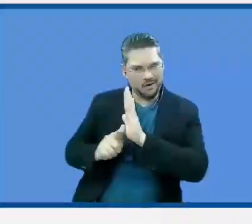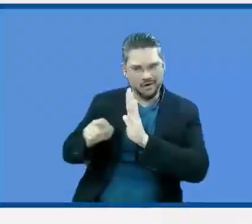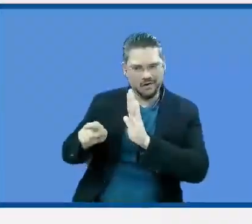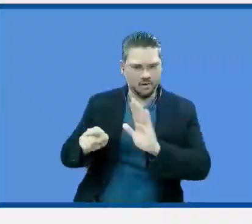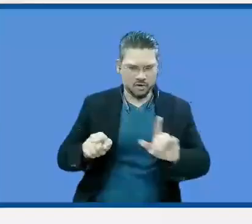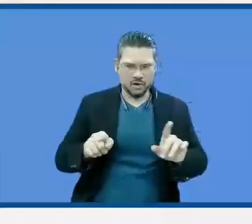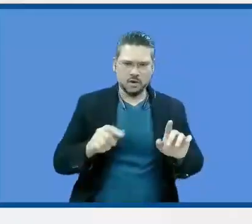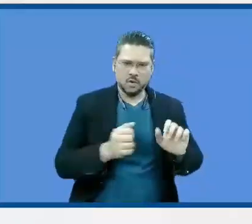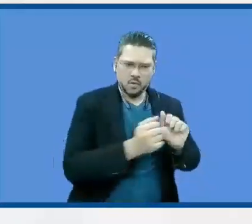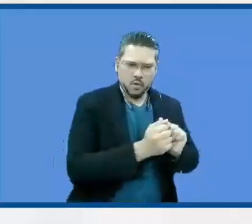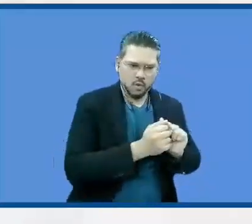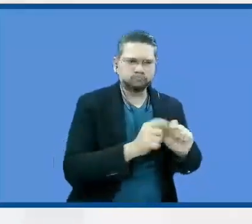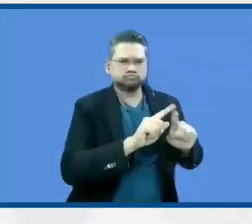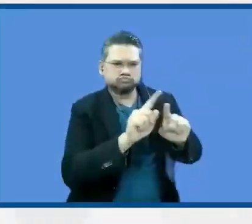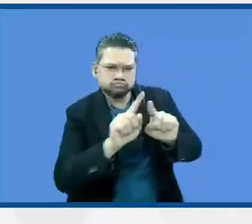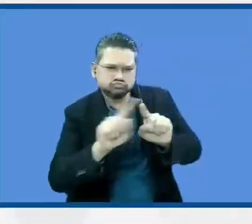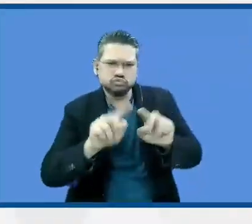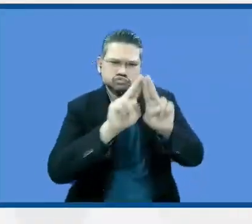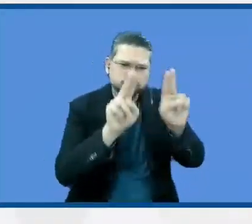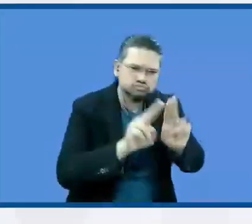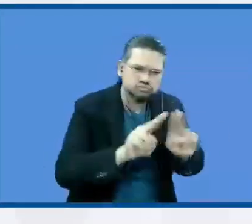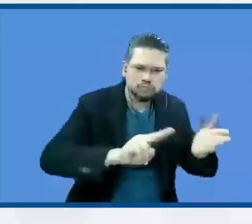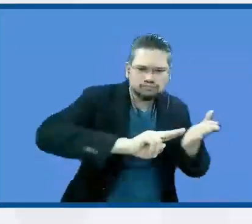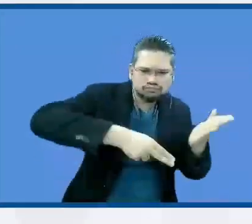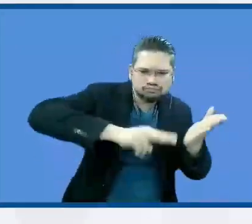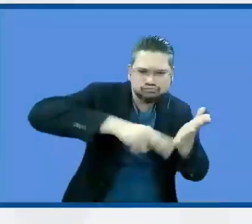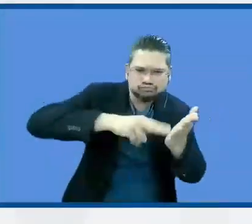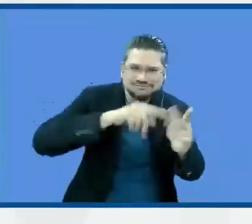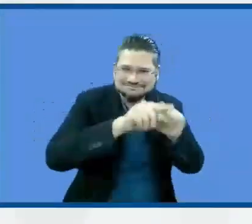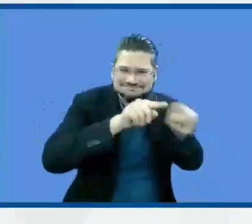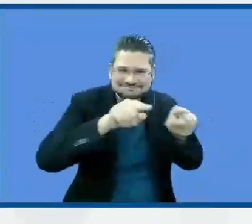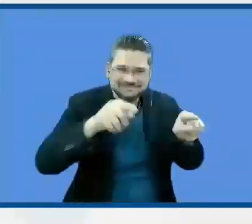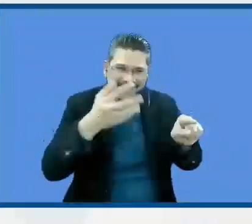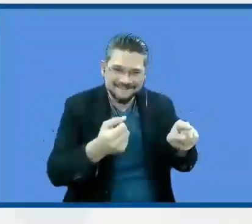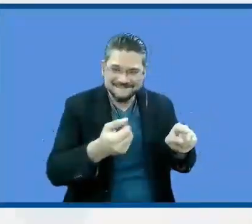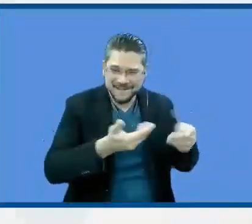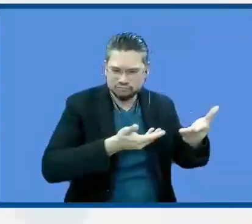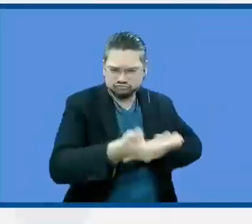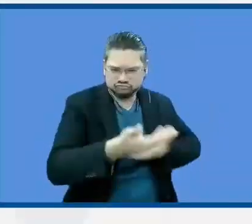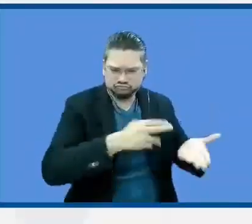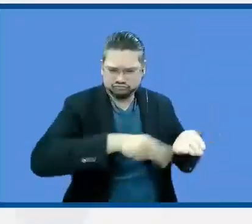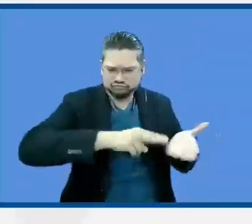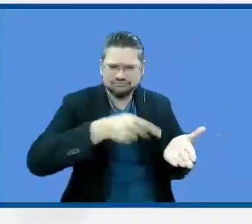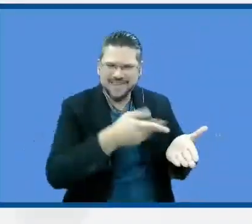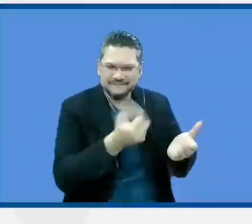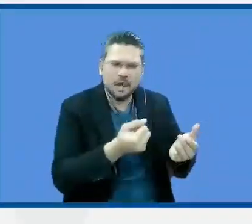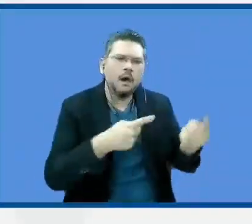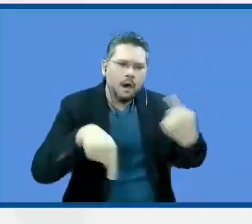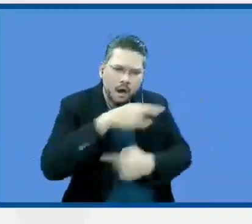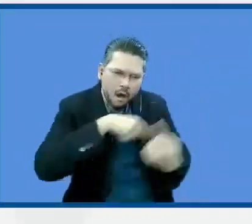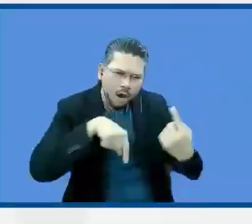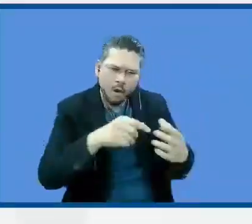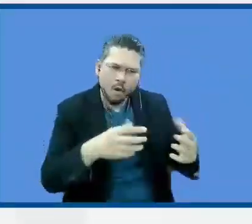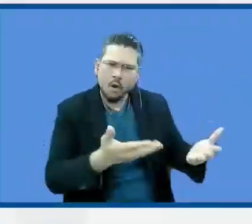and international treaties, can also make us to ratify that everything that we understand as a country, and it is